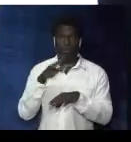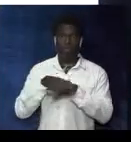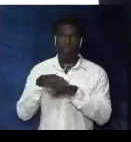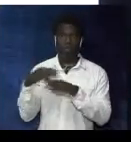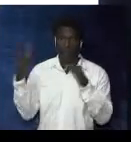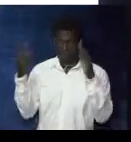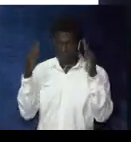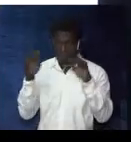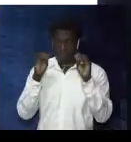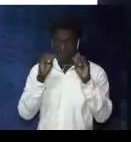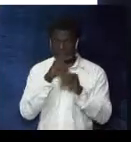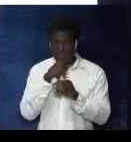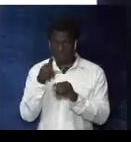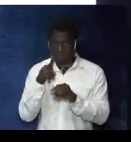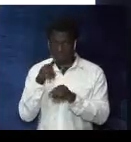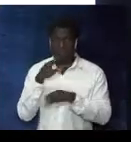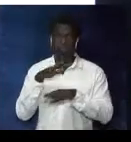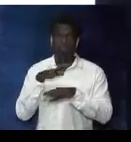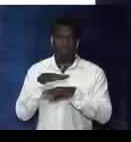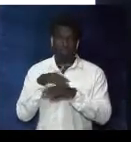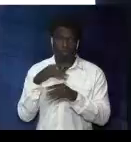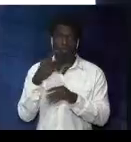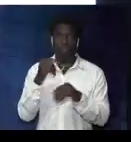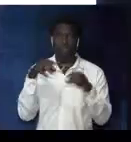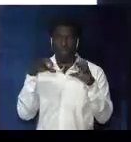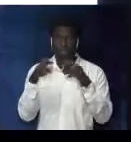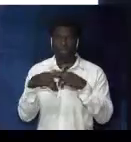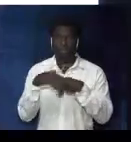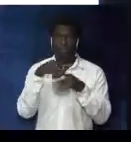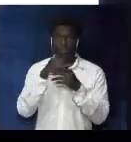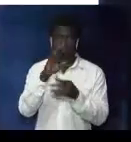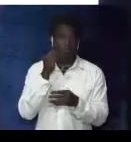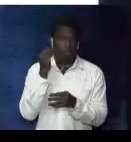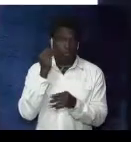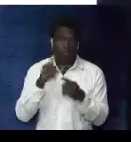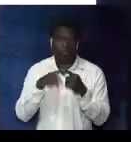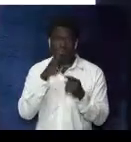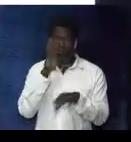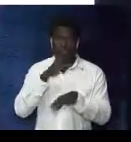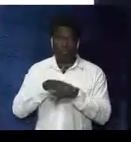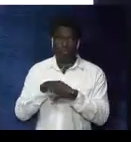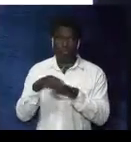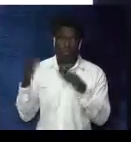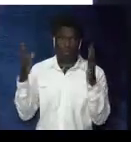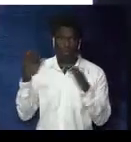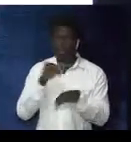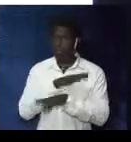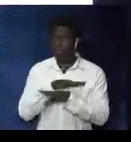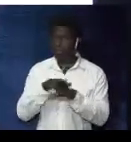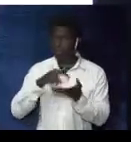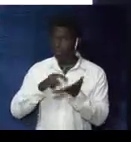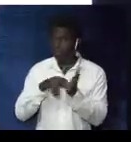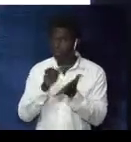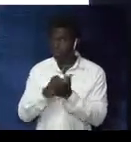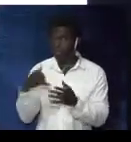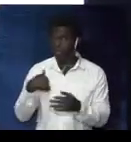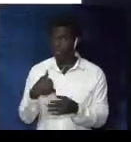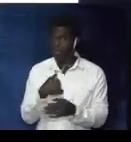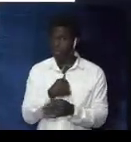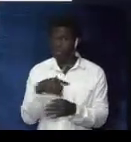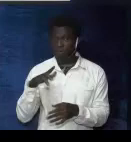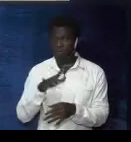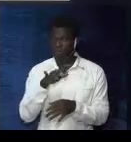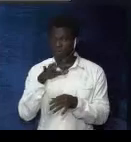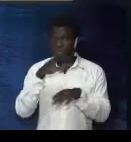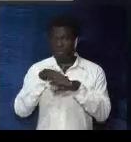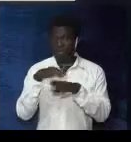always on air, teaching you on the classroom in your home. So, to be on air, it doesn't mean that we are flying on air. It means